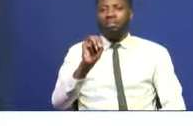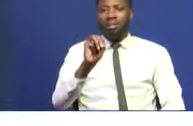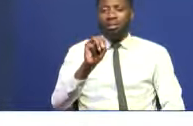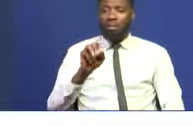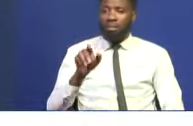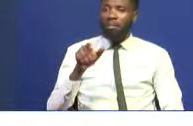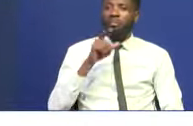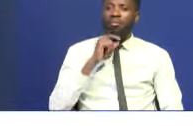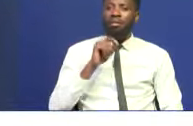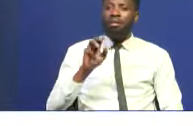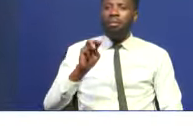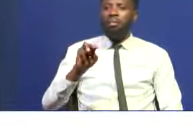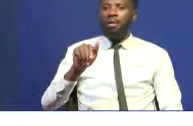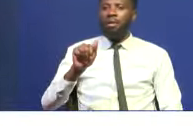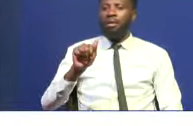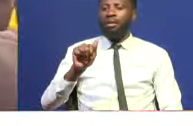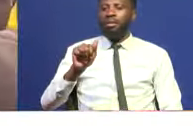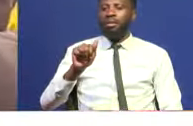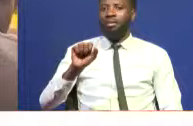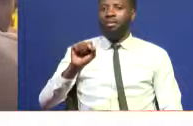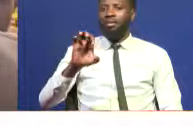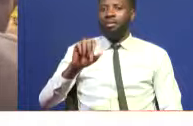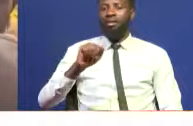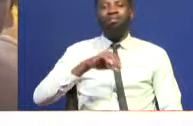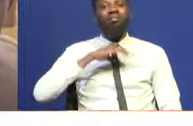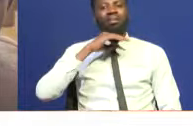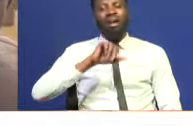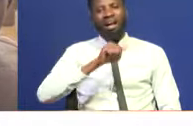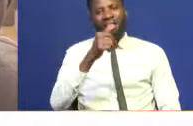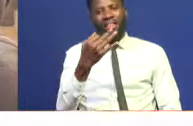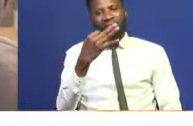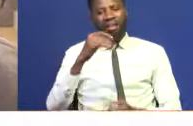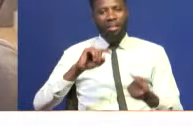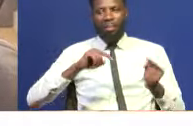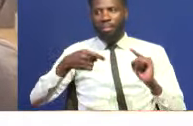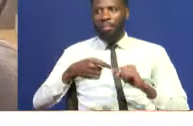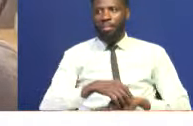spot and injuring 3 others. They had